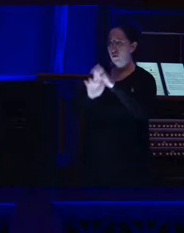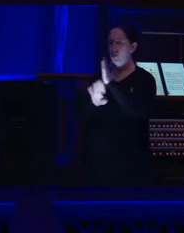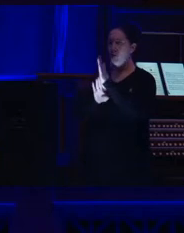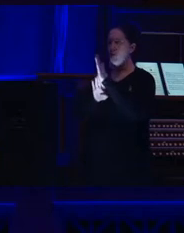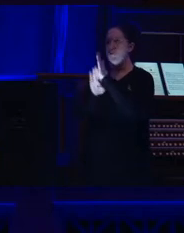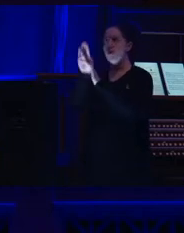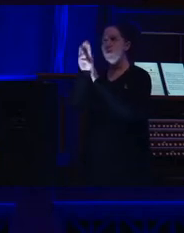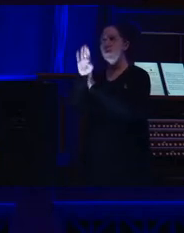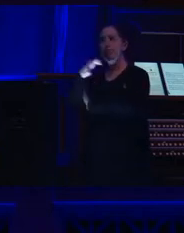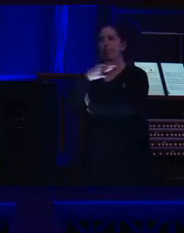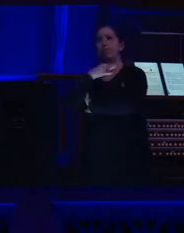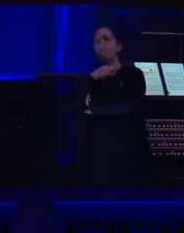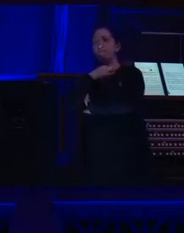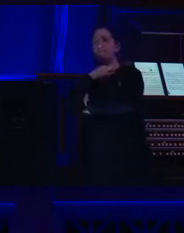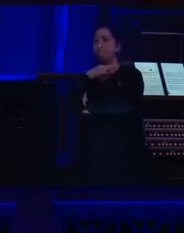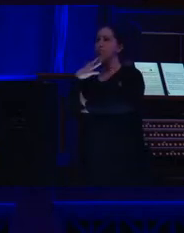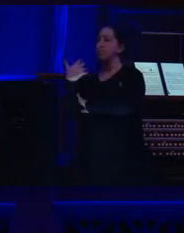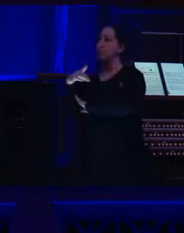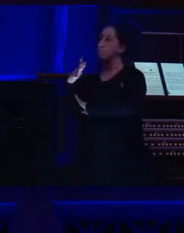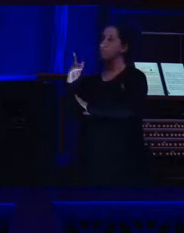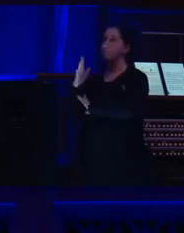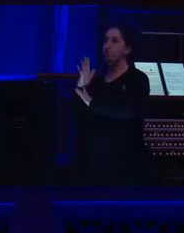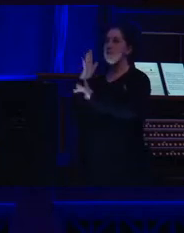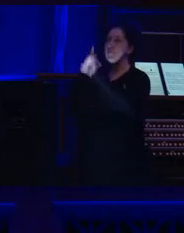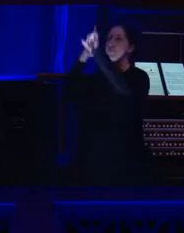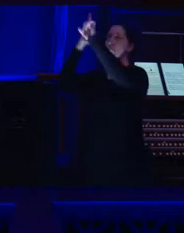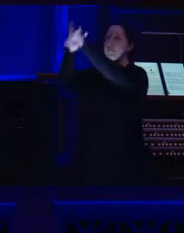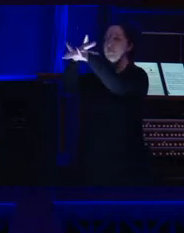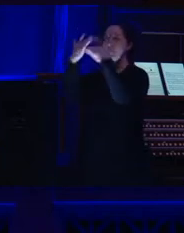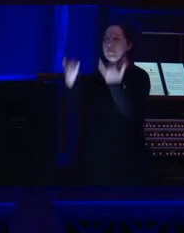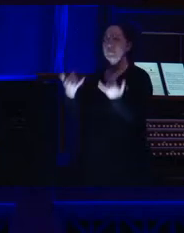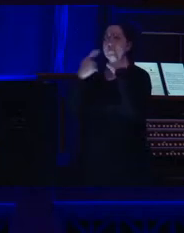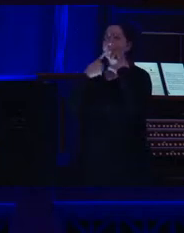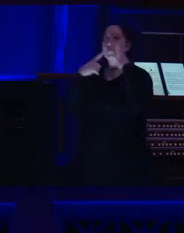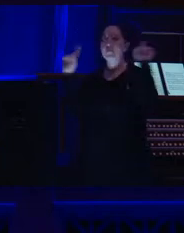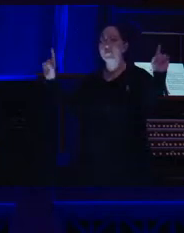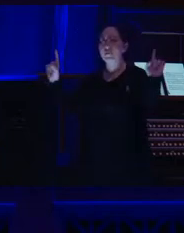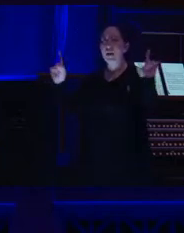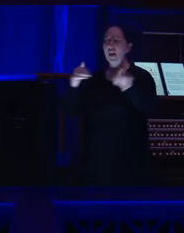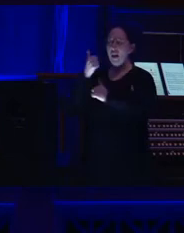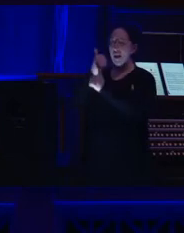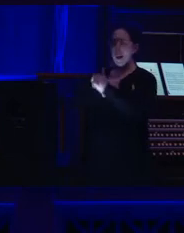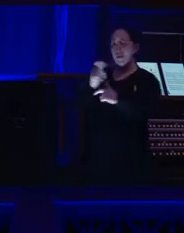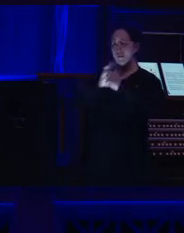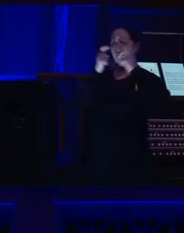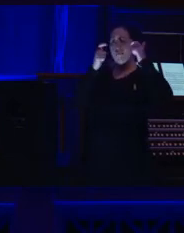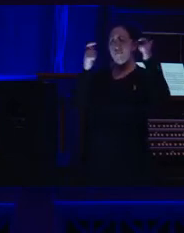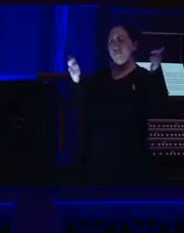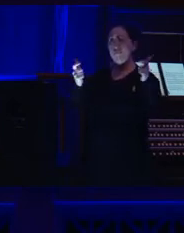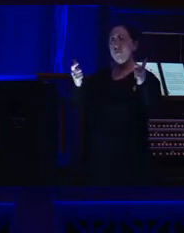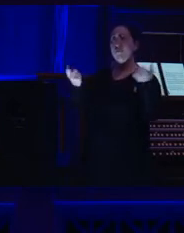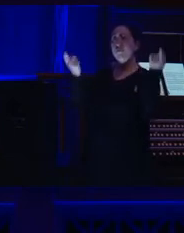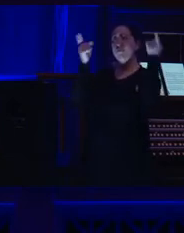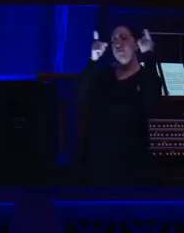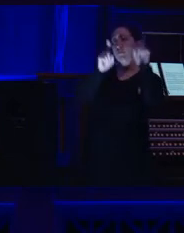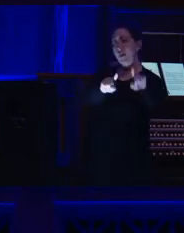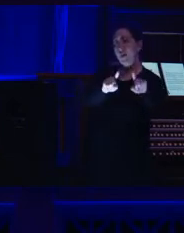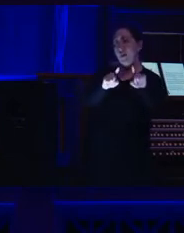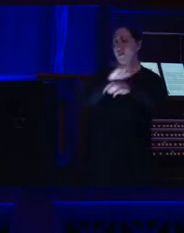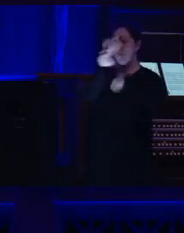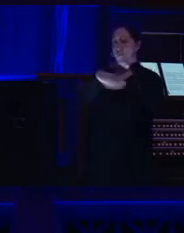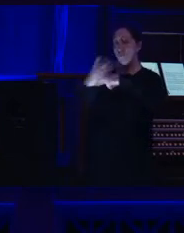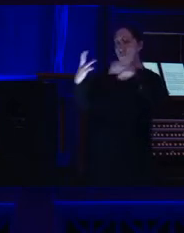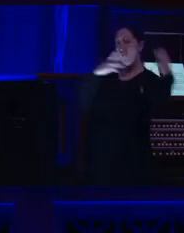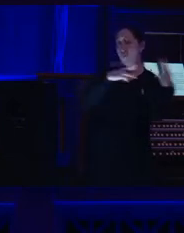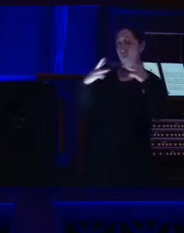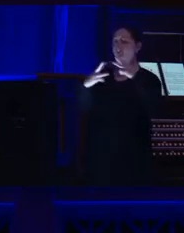far we've come today. During every major chapter in history, from world wars to the